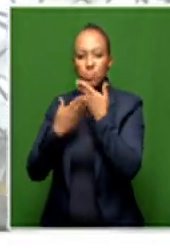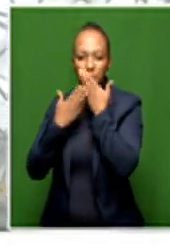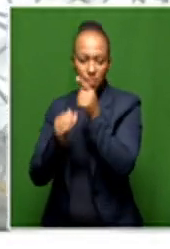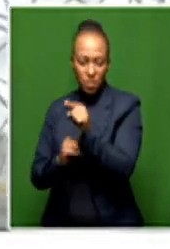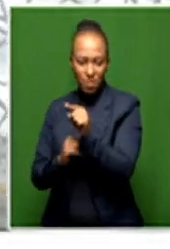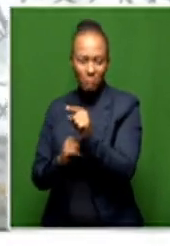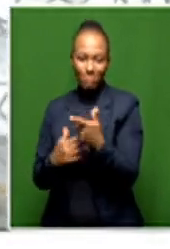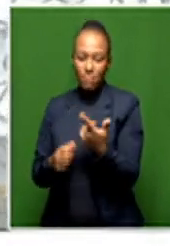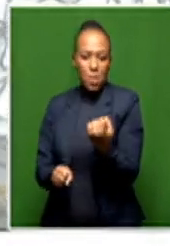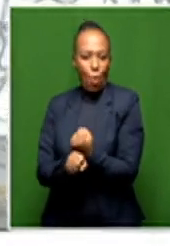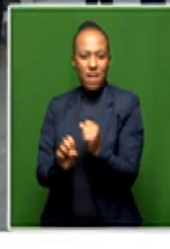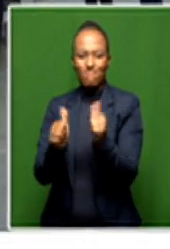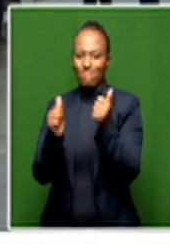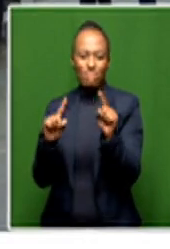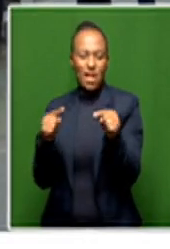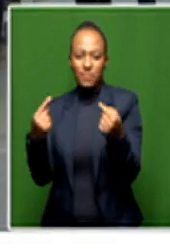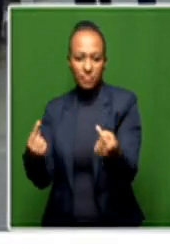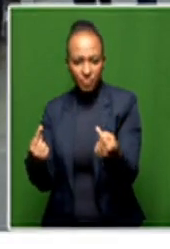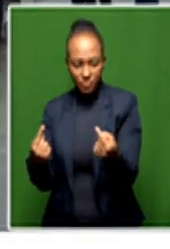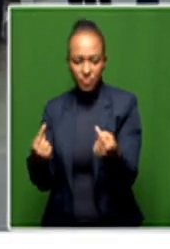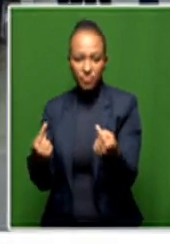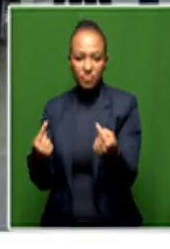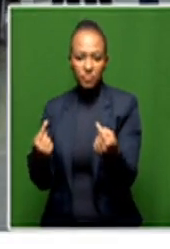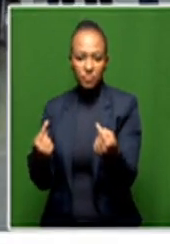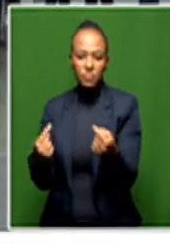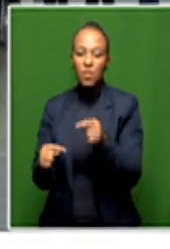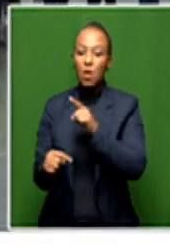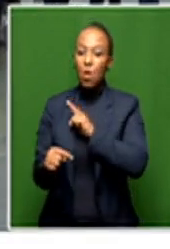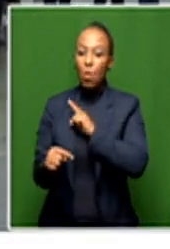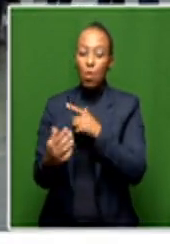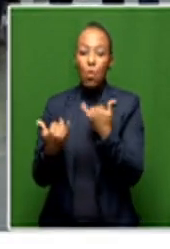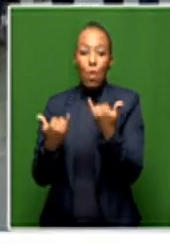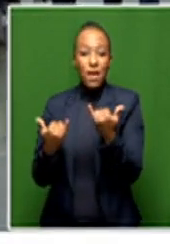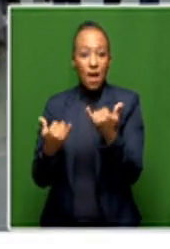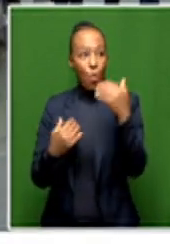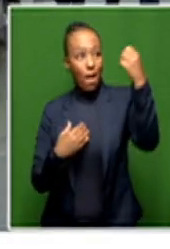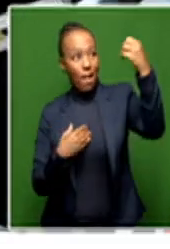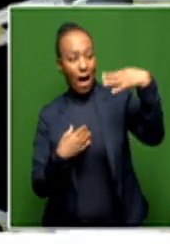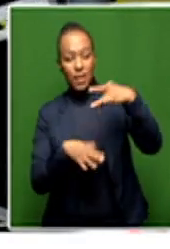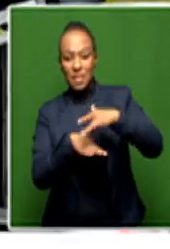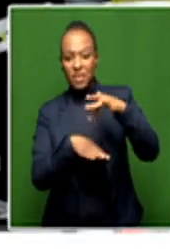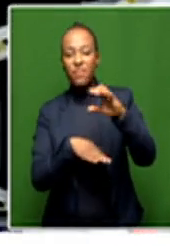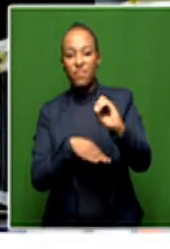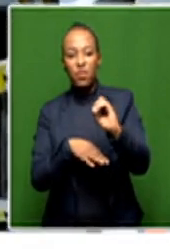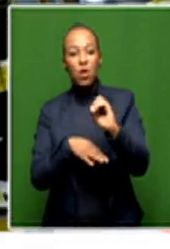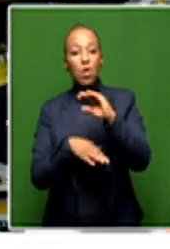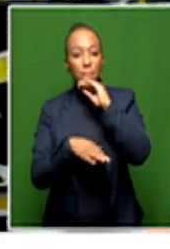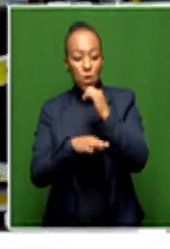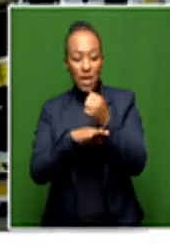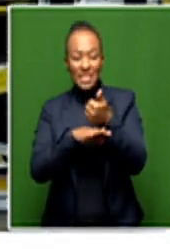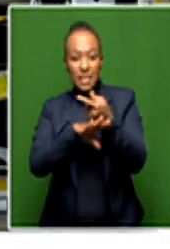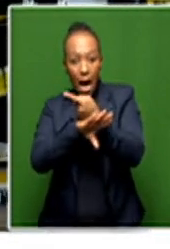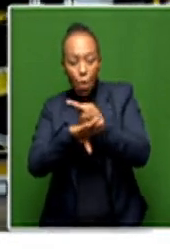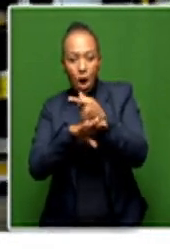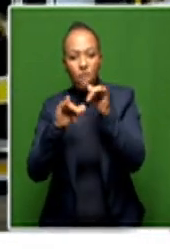It would also not be effective anymore, because it's light sensitive. You've got a 6-hour